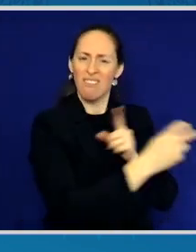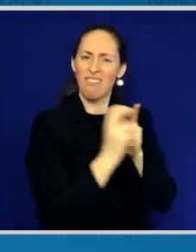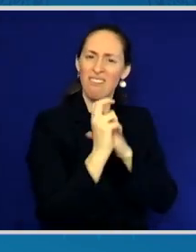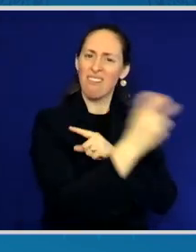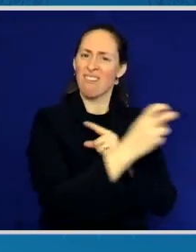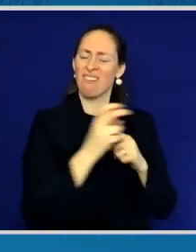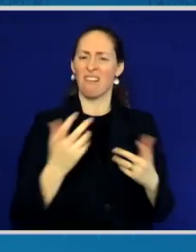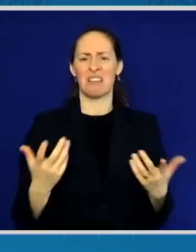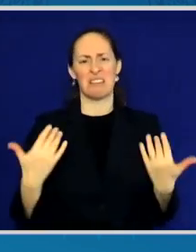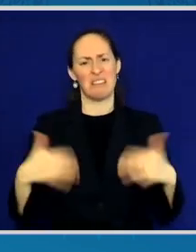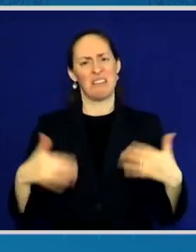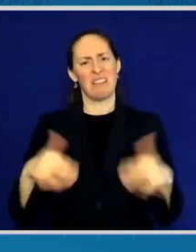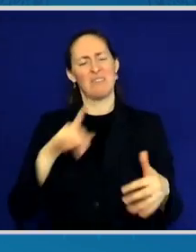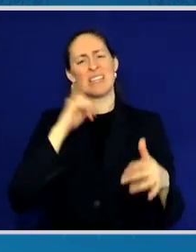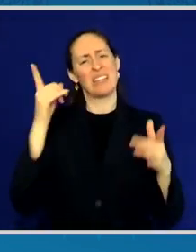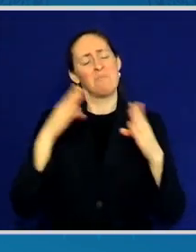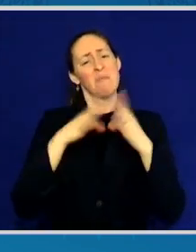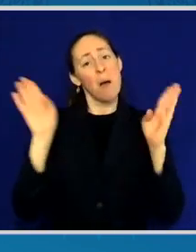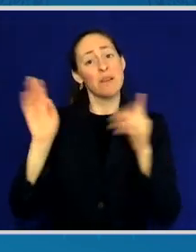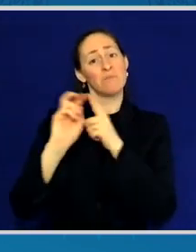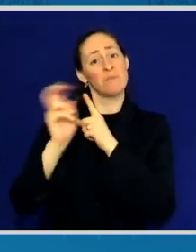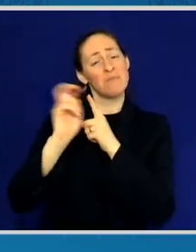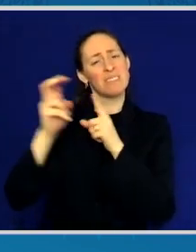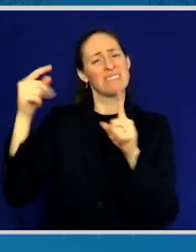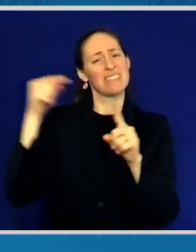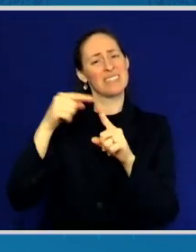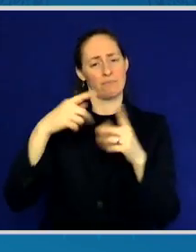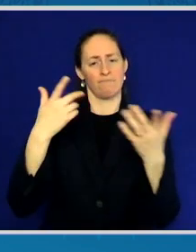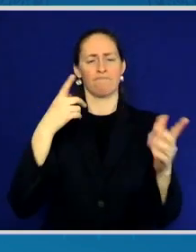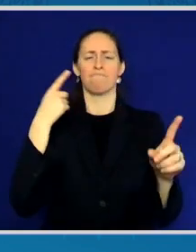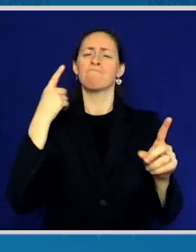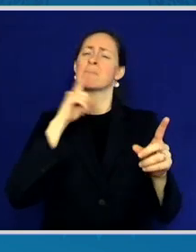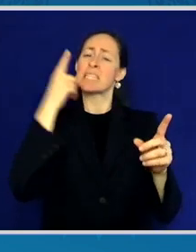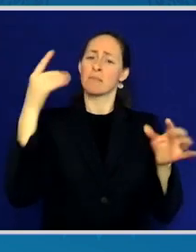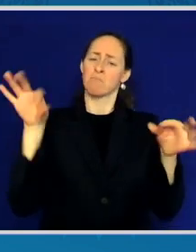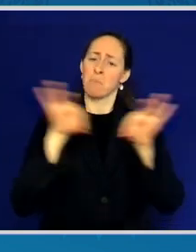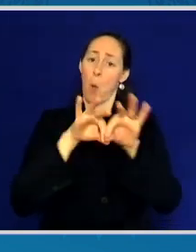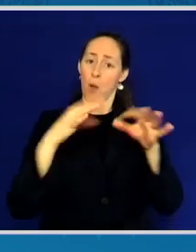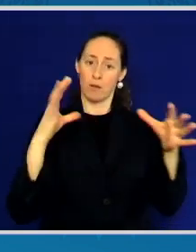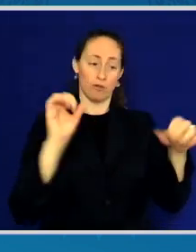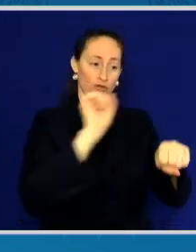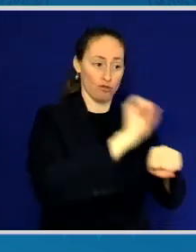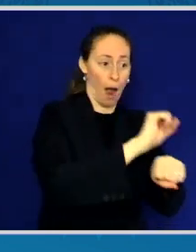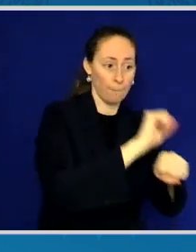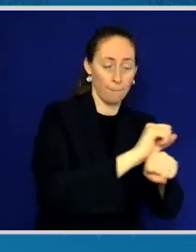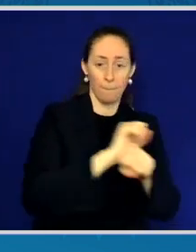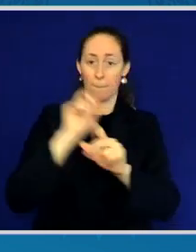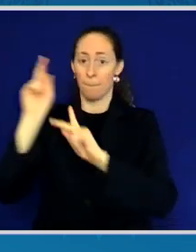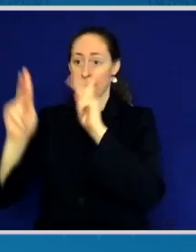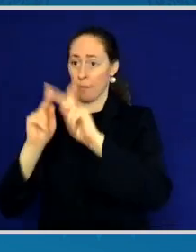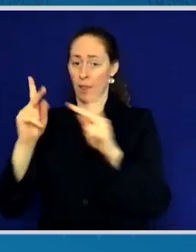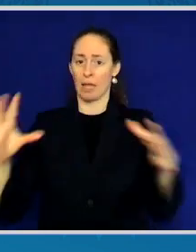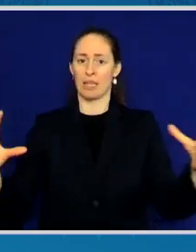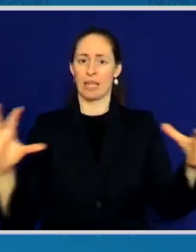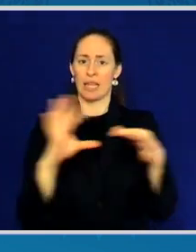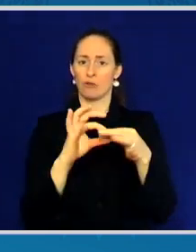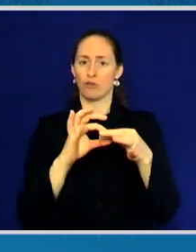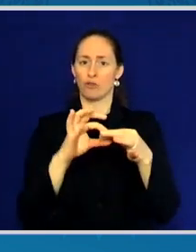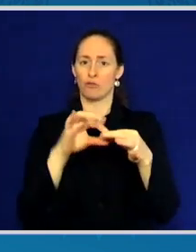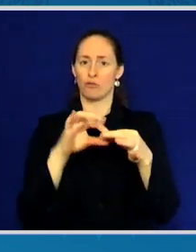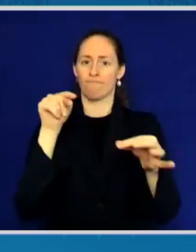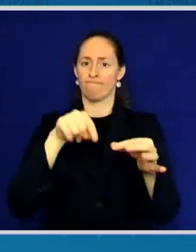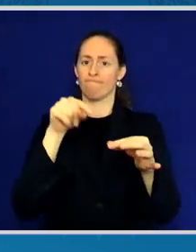is about connection. And it's not just about connection to jobs, although our Reinventing Metro plan will connect to more than